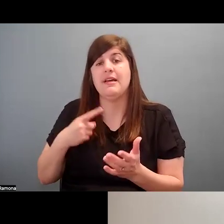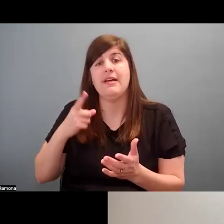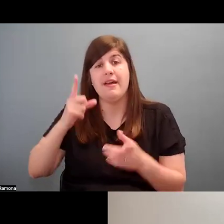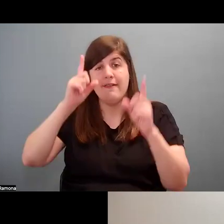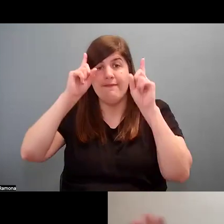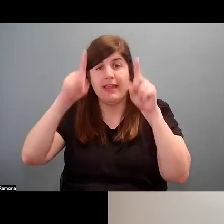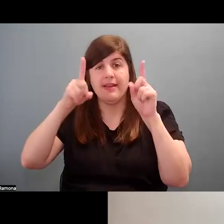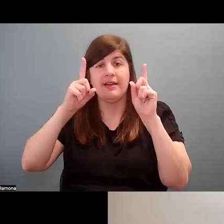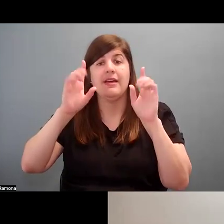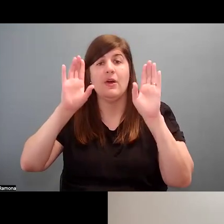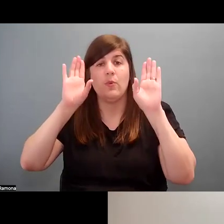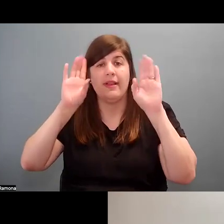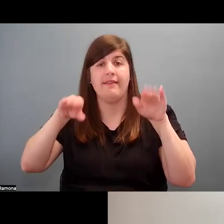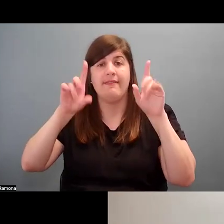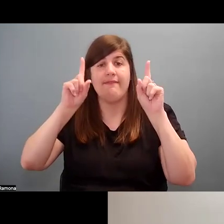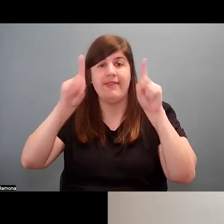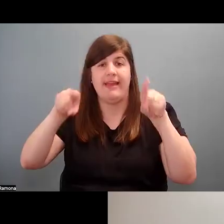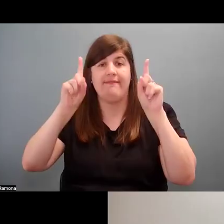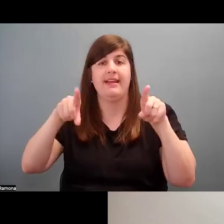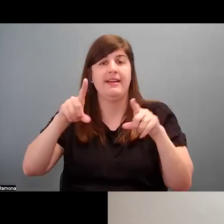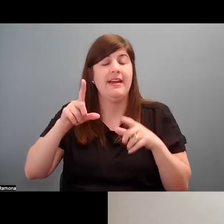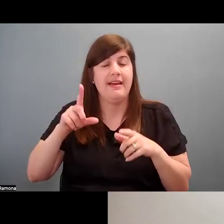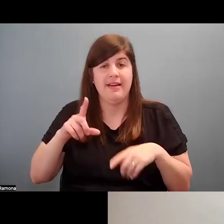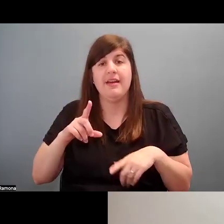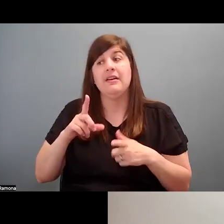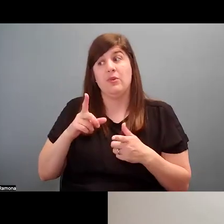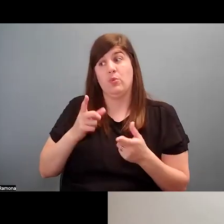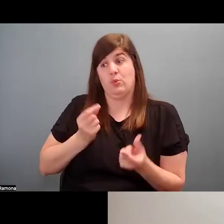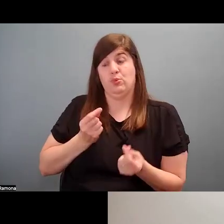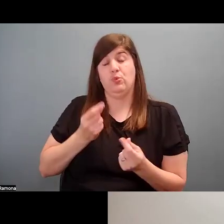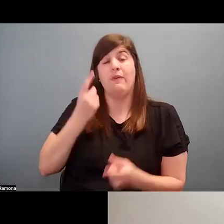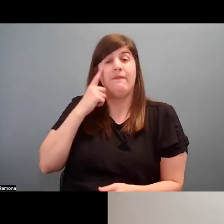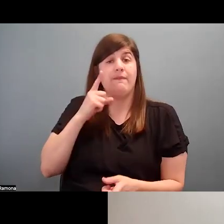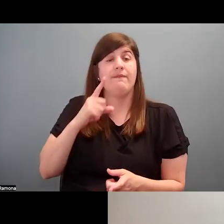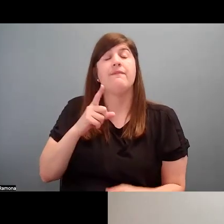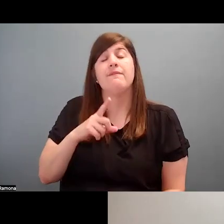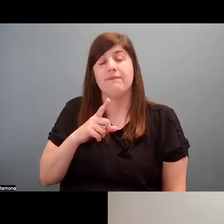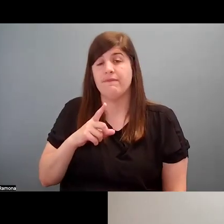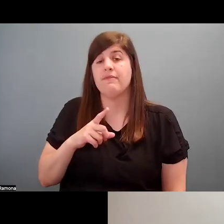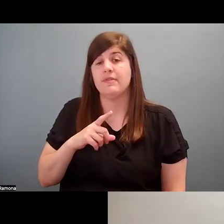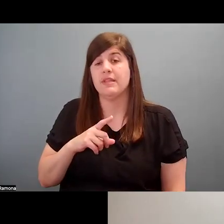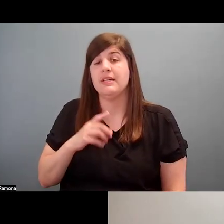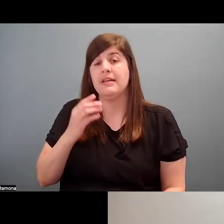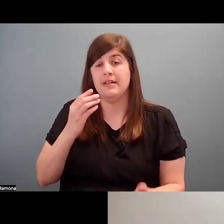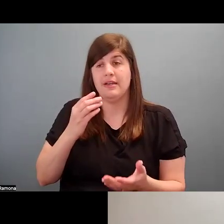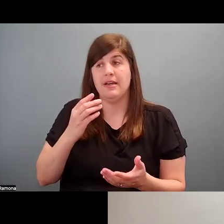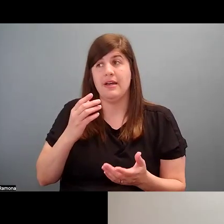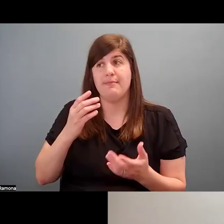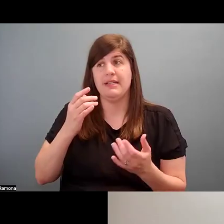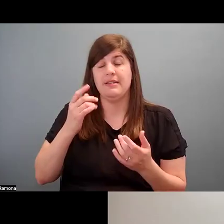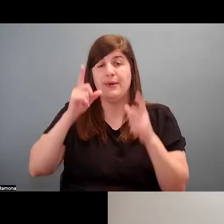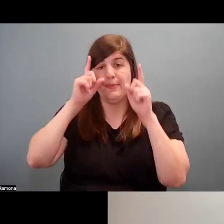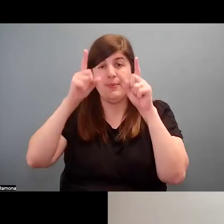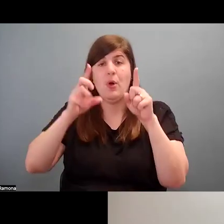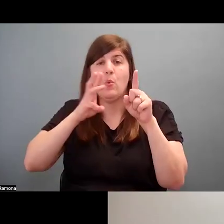antennae. You can see them going like this. They do this because around the antennae, the water